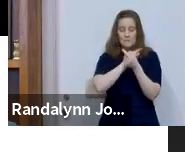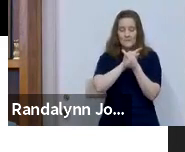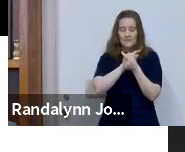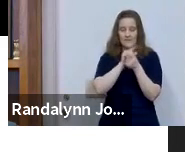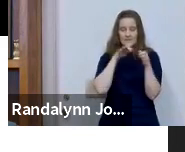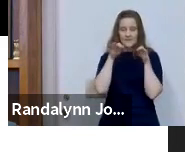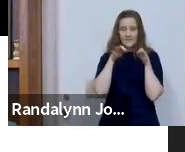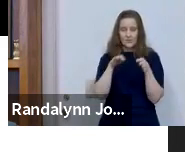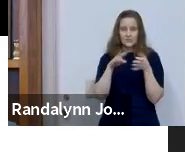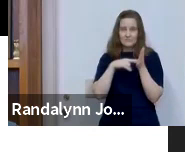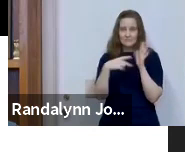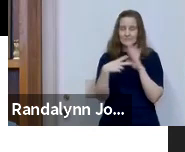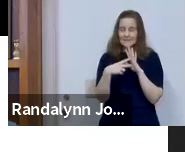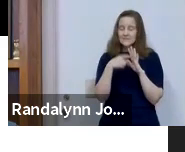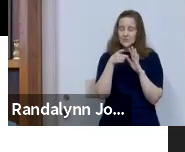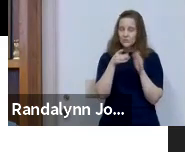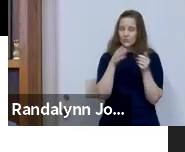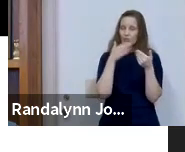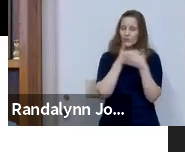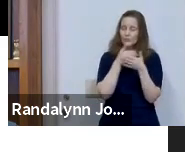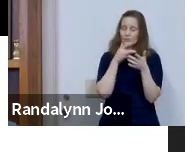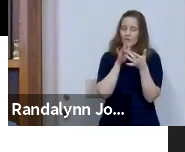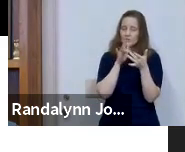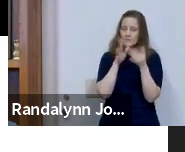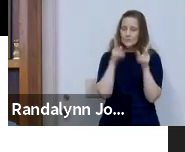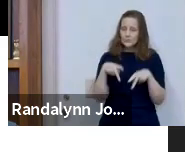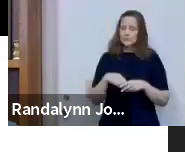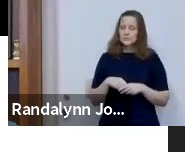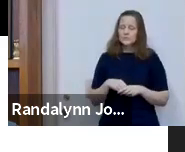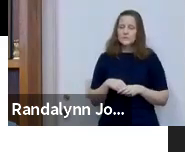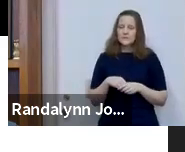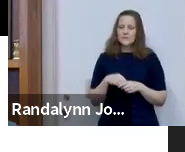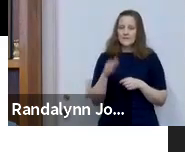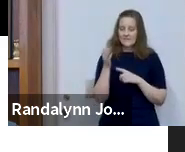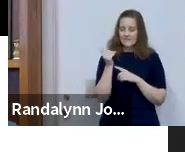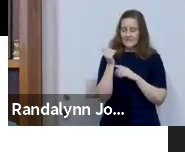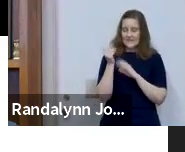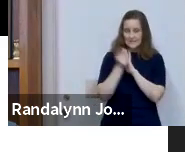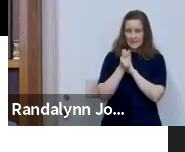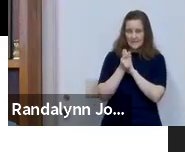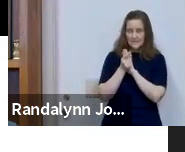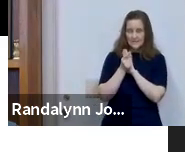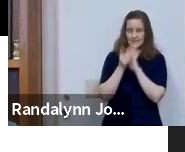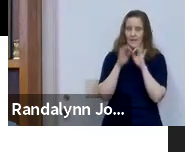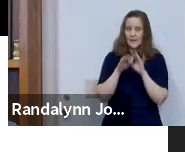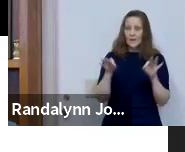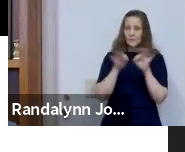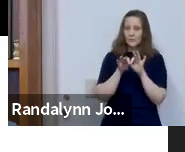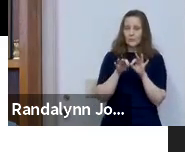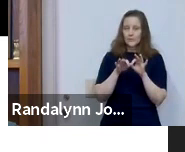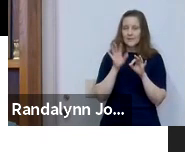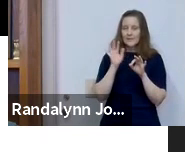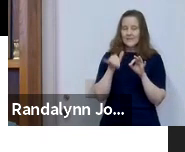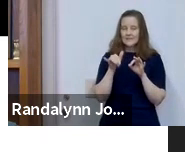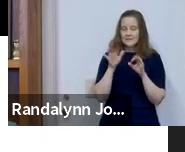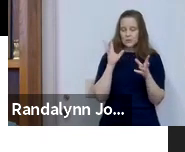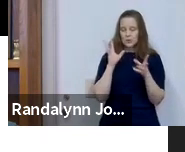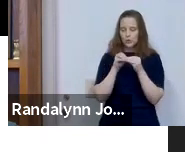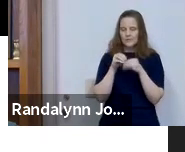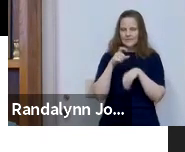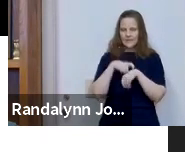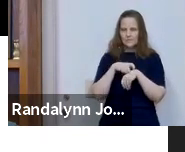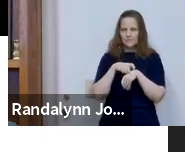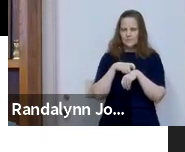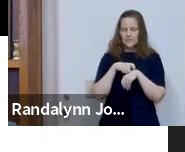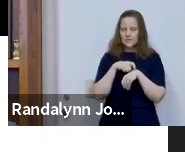you are identified as a close contact. The 15 minute time mark there, it's important to note that is a cumulative time and not